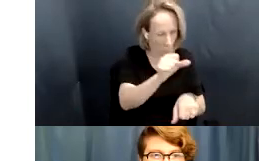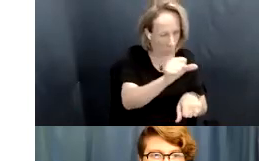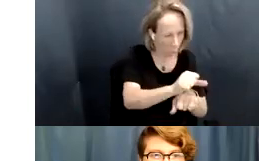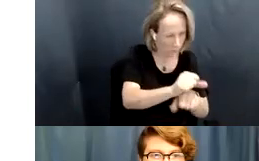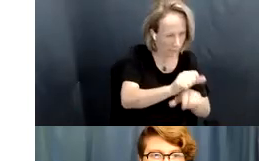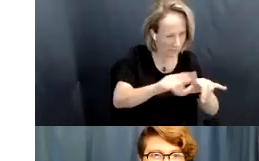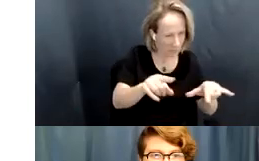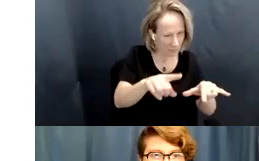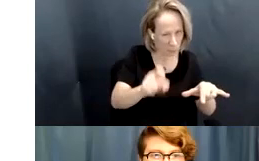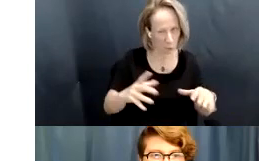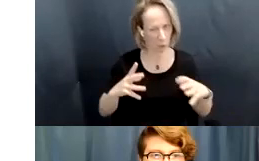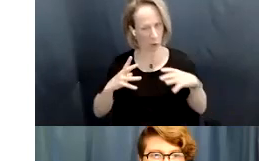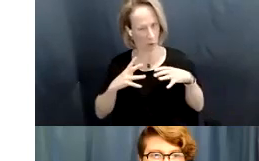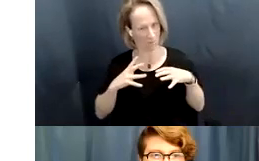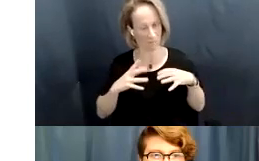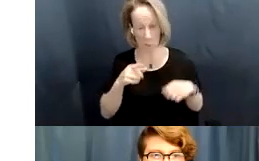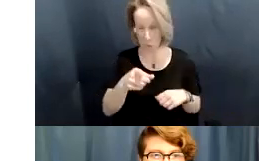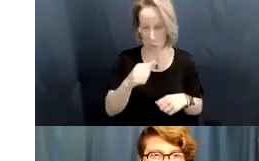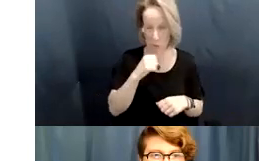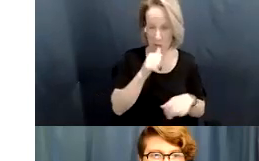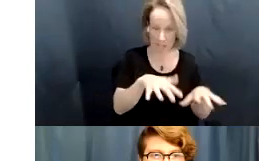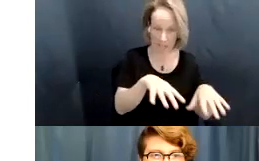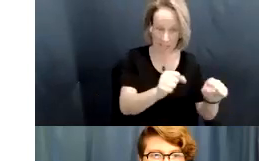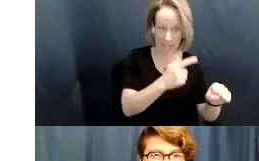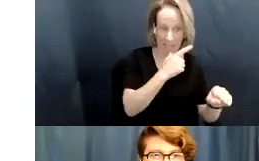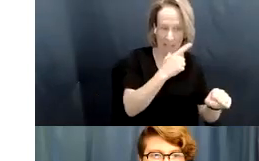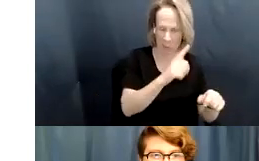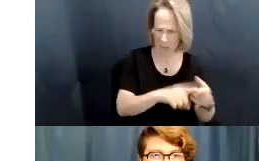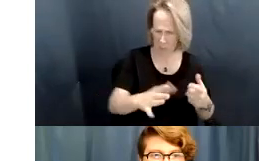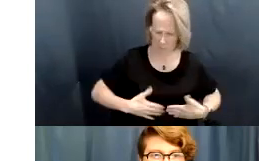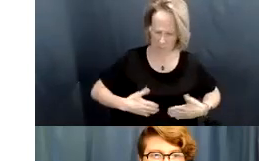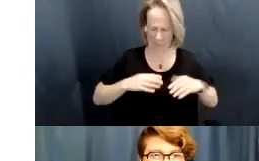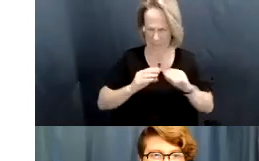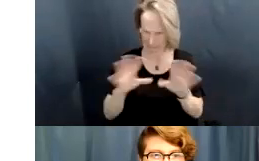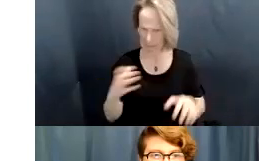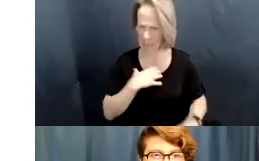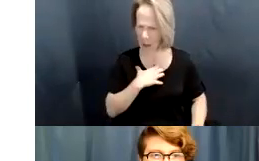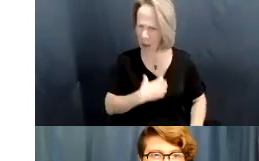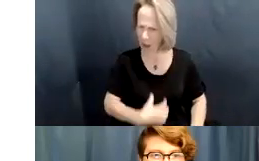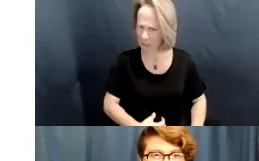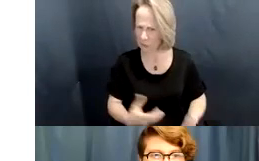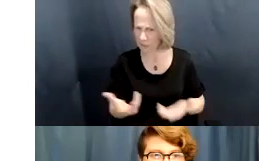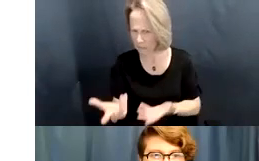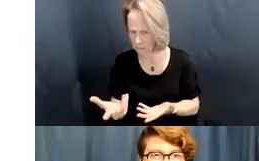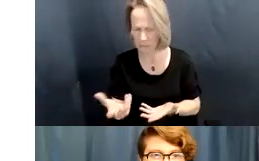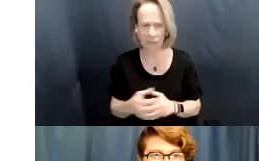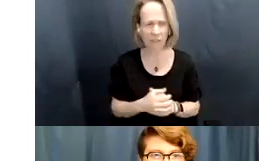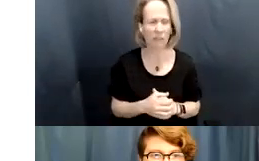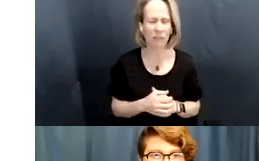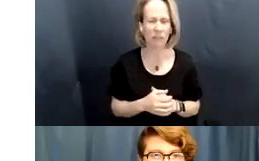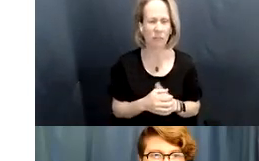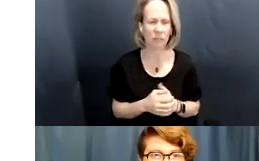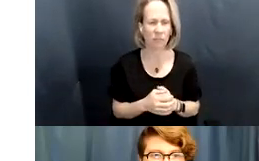not taking that lunch when your body clearly needs nourishment? Address and process